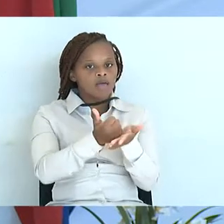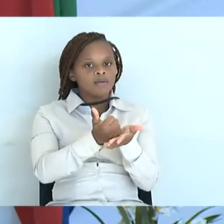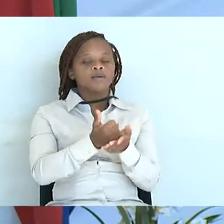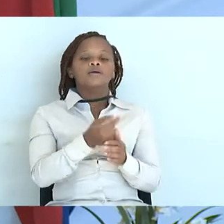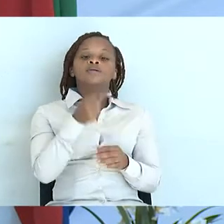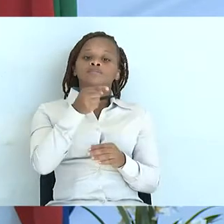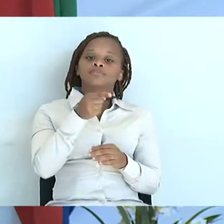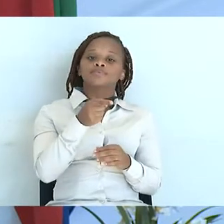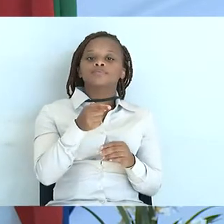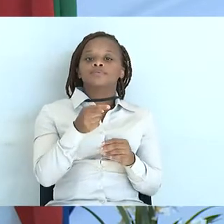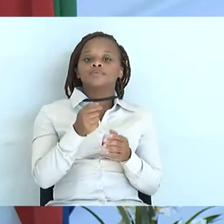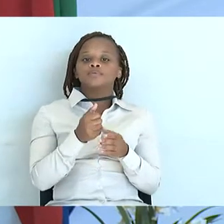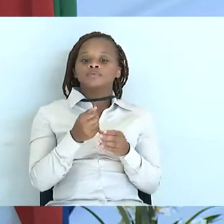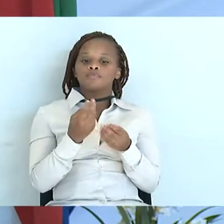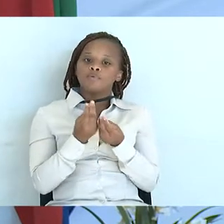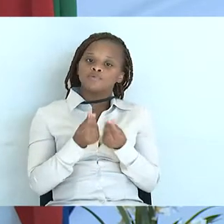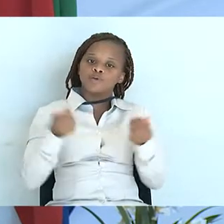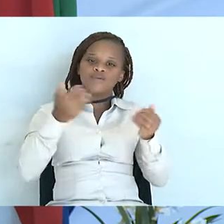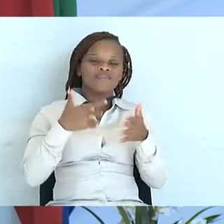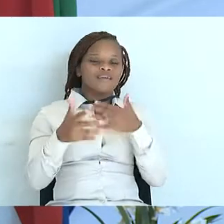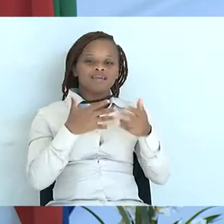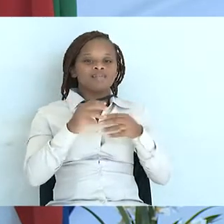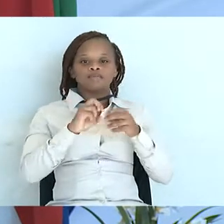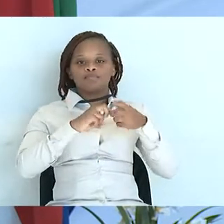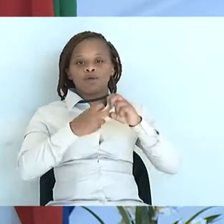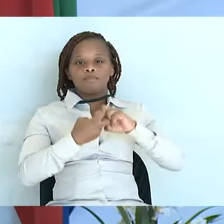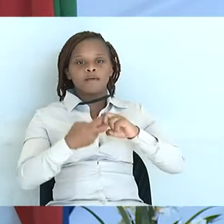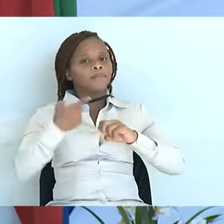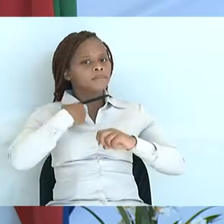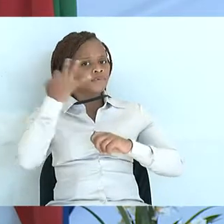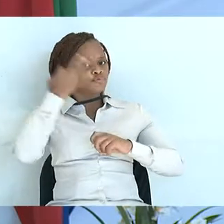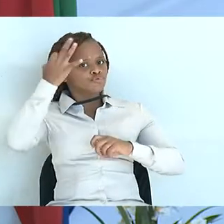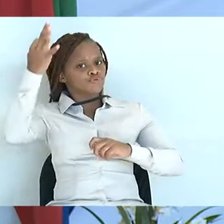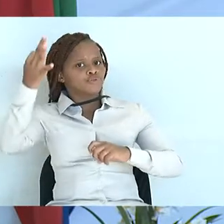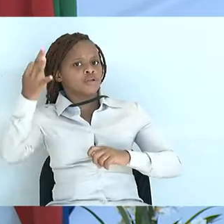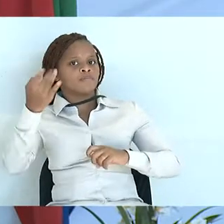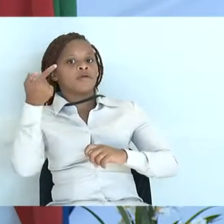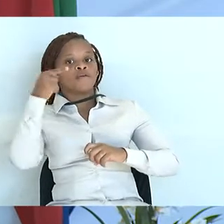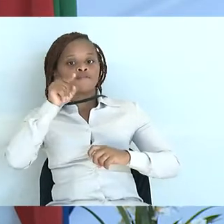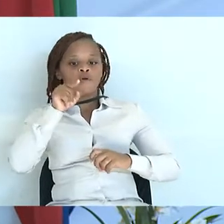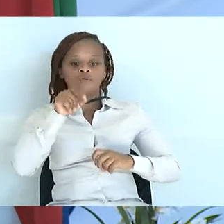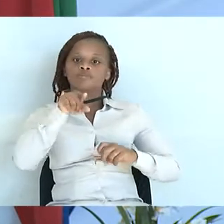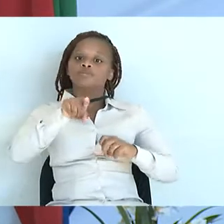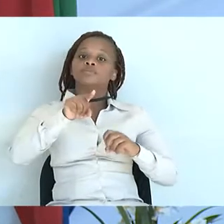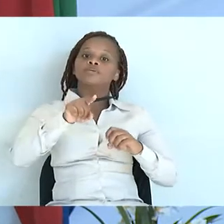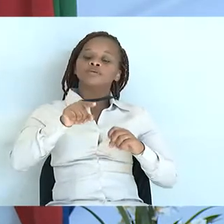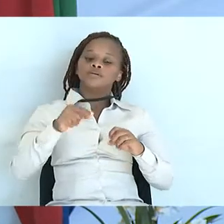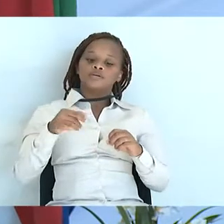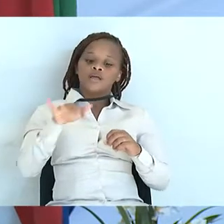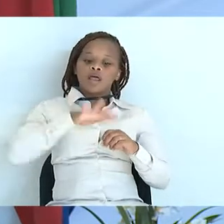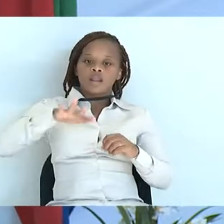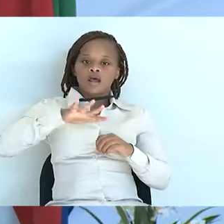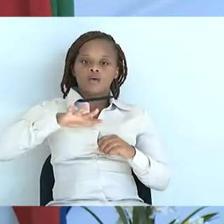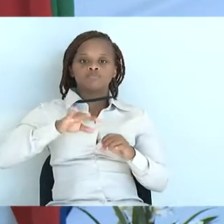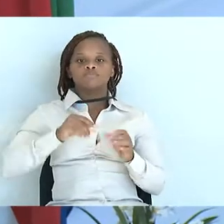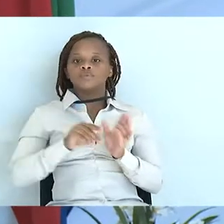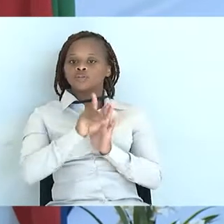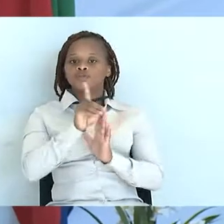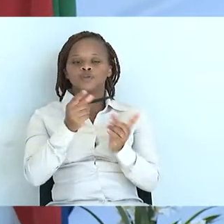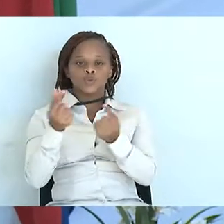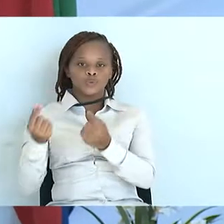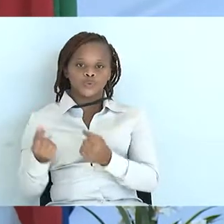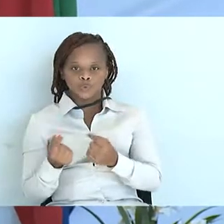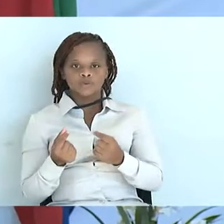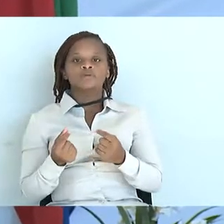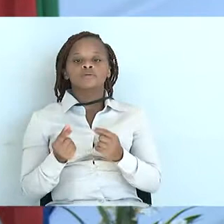our vast deserts, of our forests, of all our great wilderness." Close quote. Thank you very much,